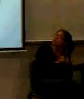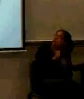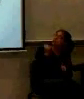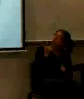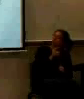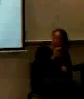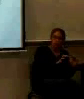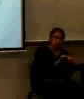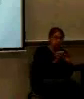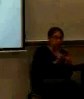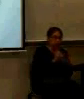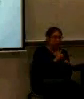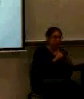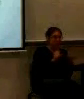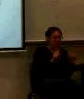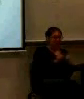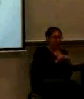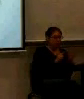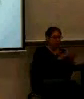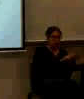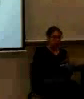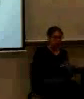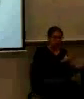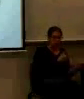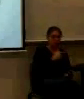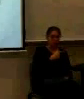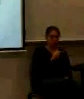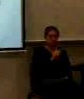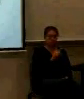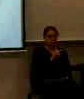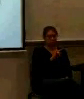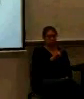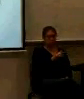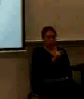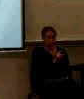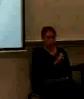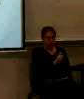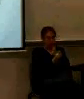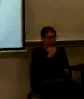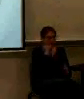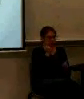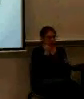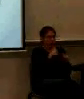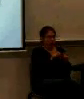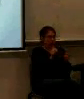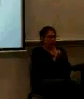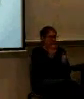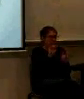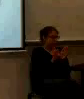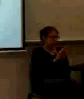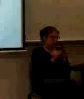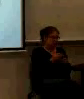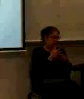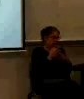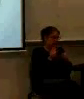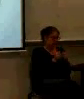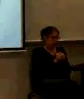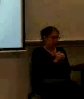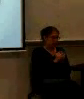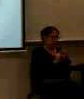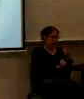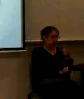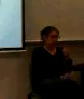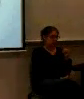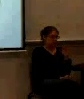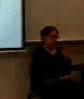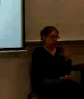can make this distinction between dissolved and particulate. But if you remember that figure I put up with the